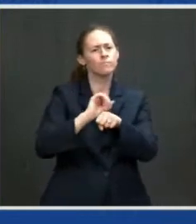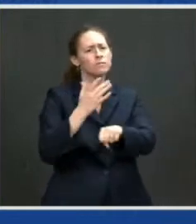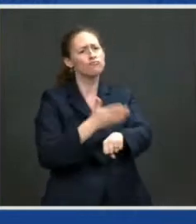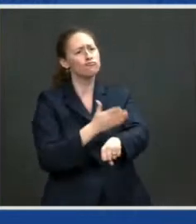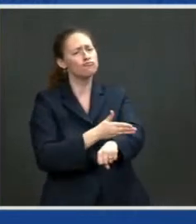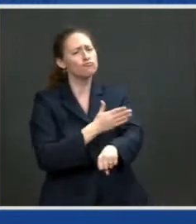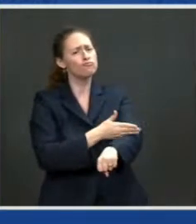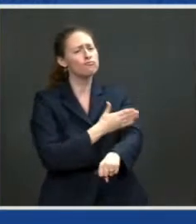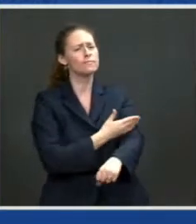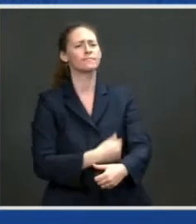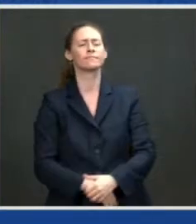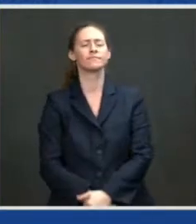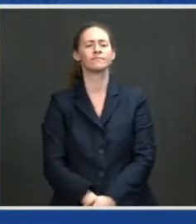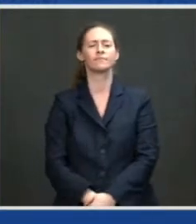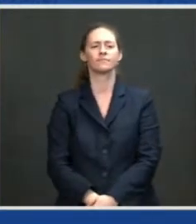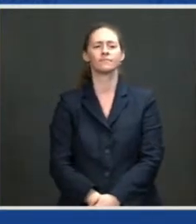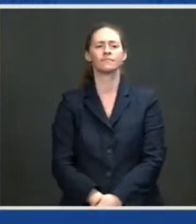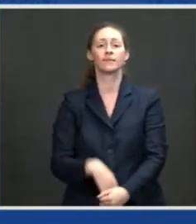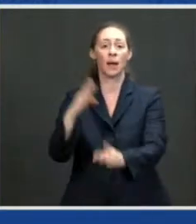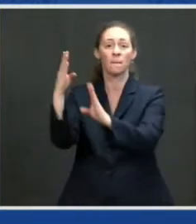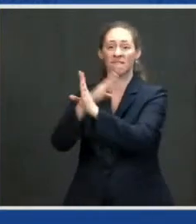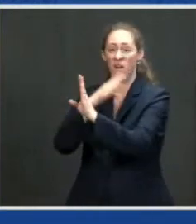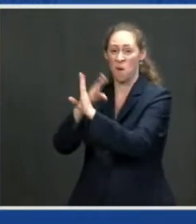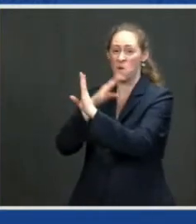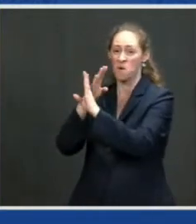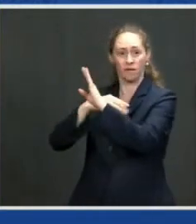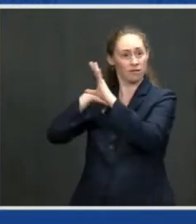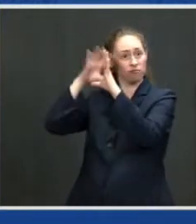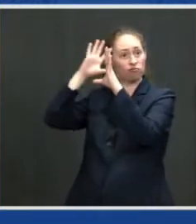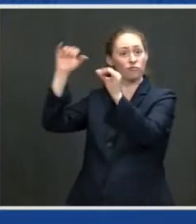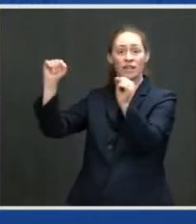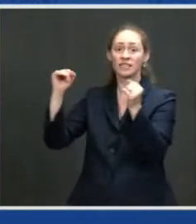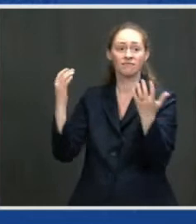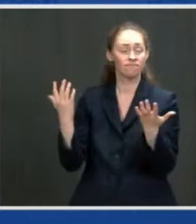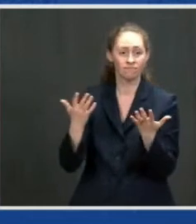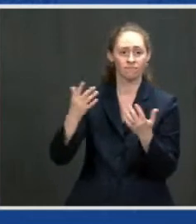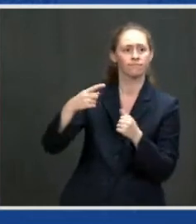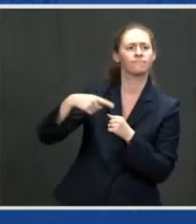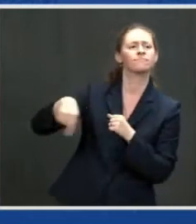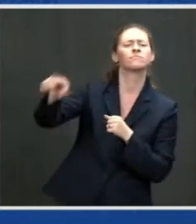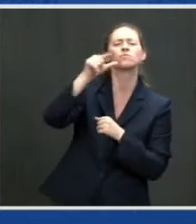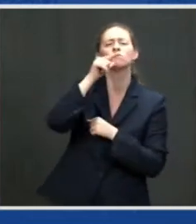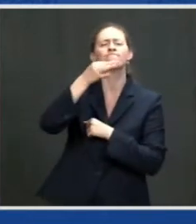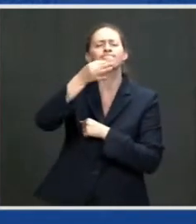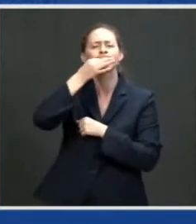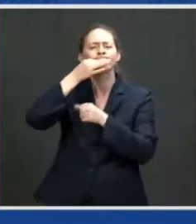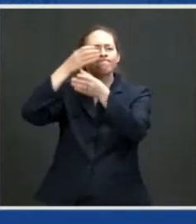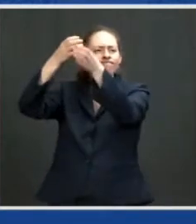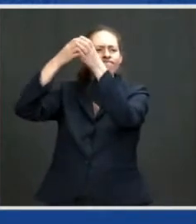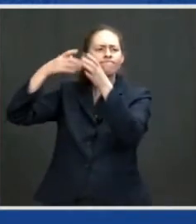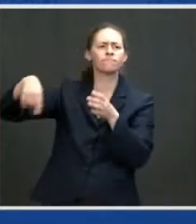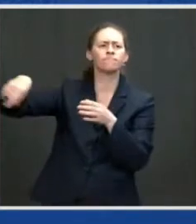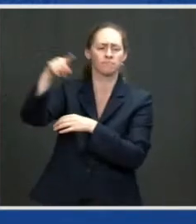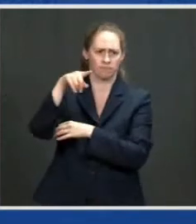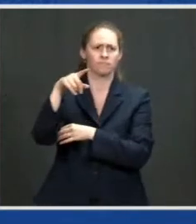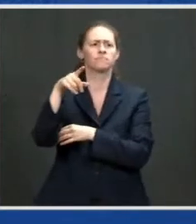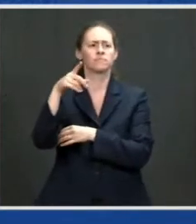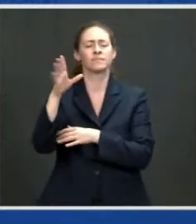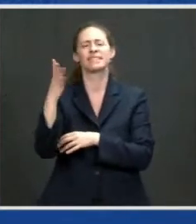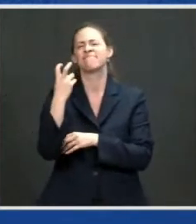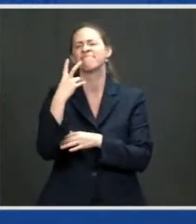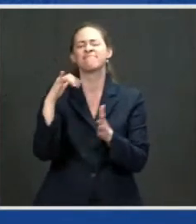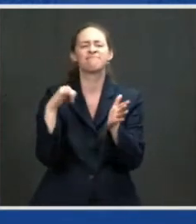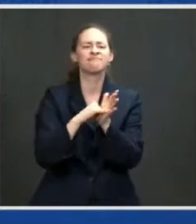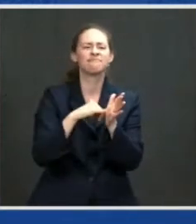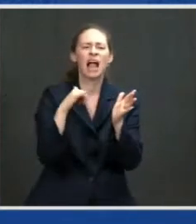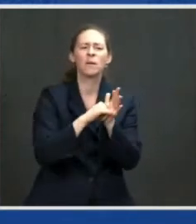our economy would grow at 3 to 4% in the year 2021. But they're now